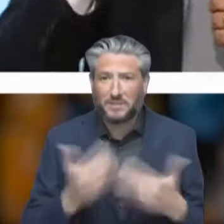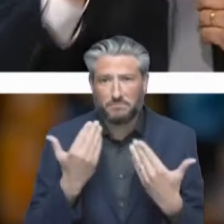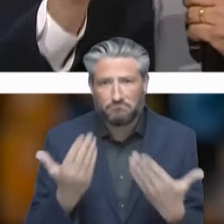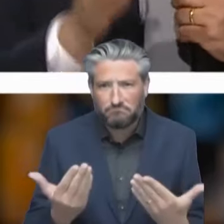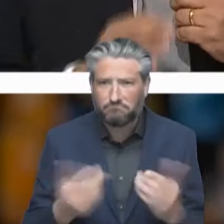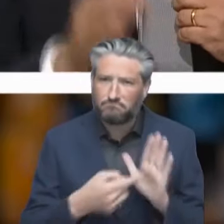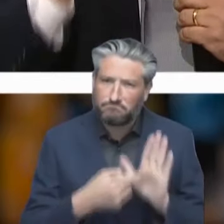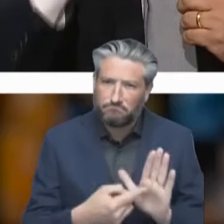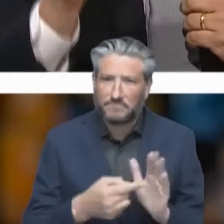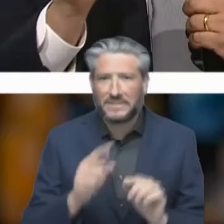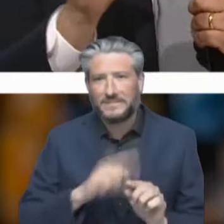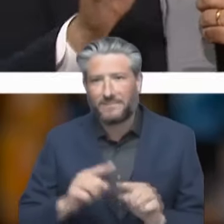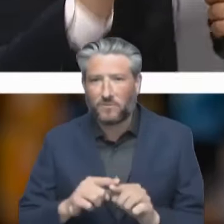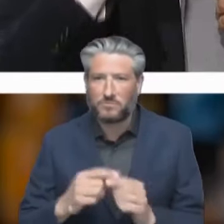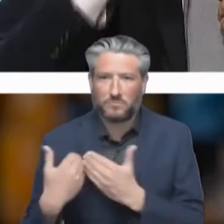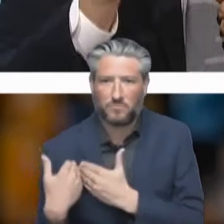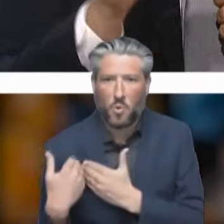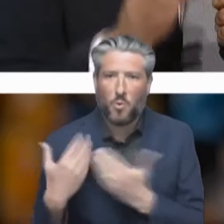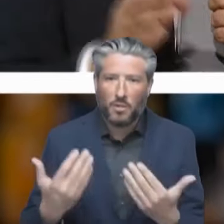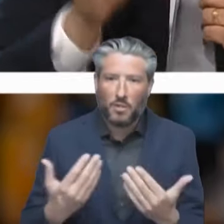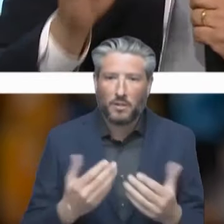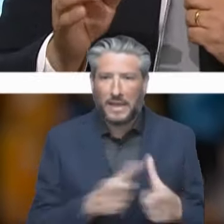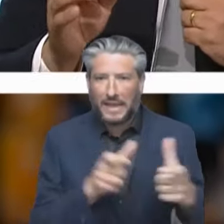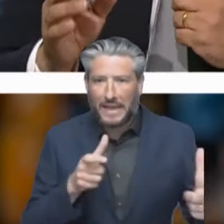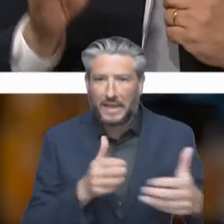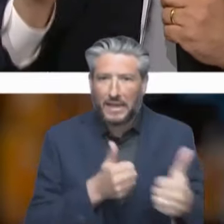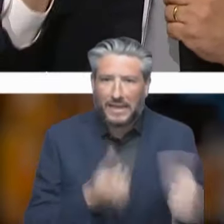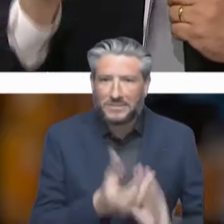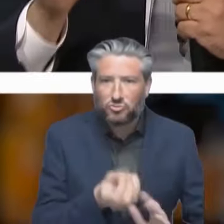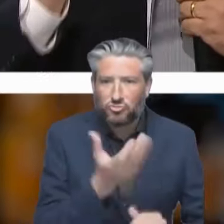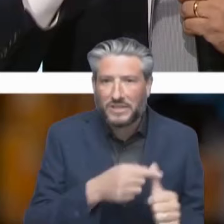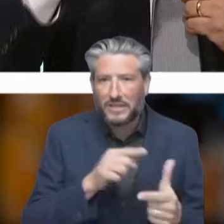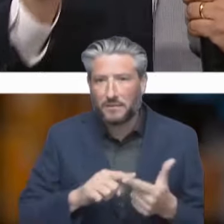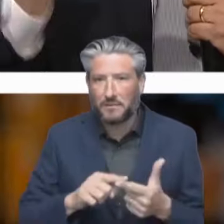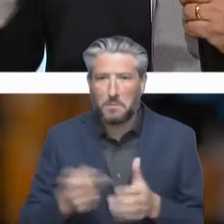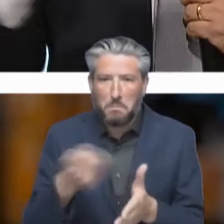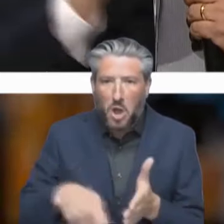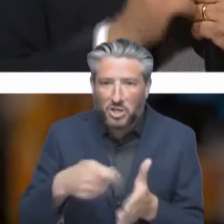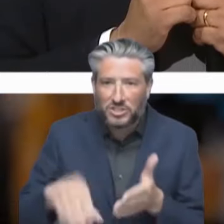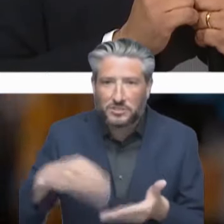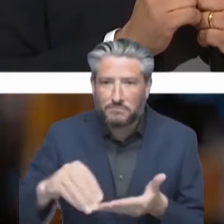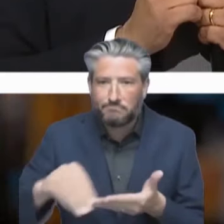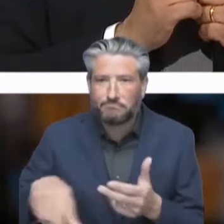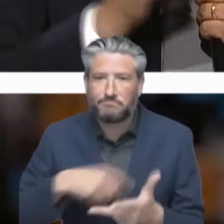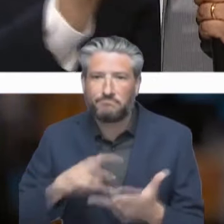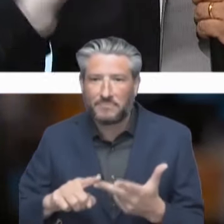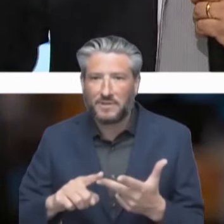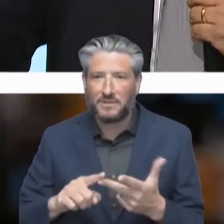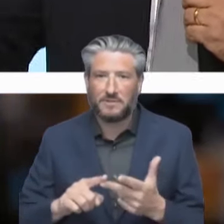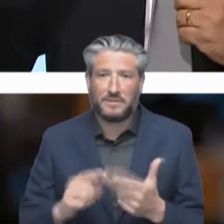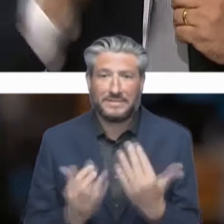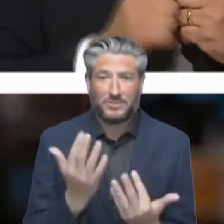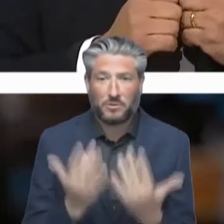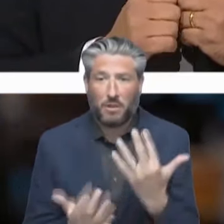like industry, purchasing, engineering, human resources, and digital. All of the proposals will be presented and approved by the